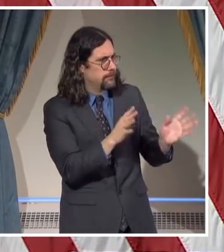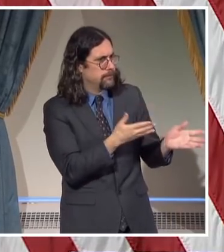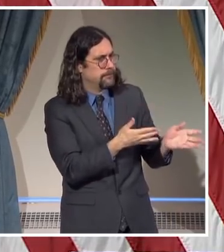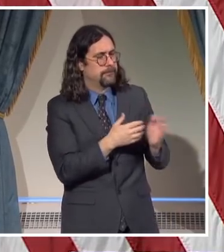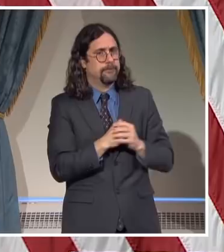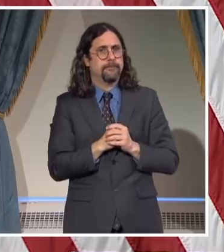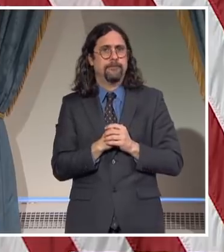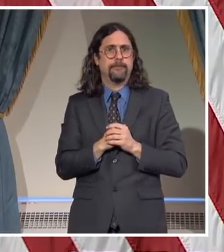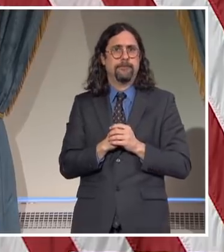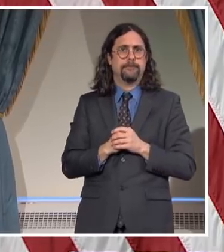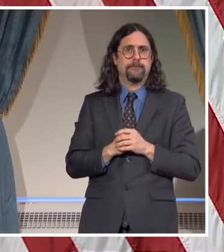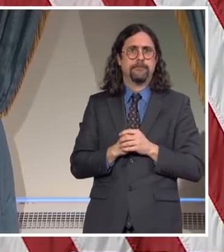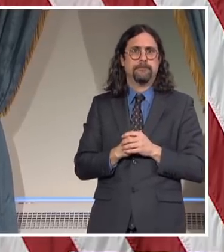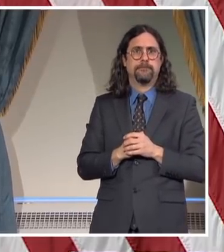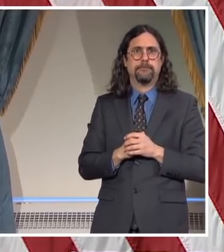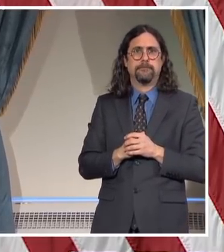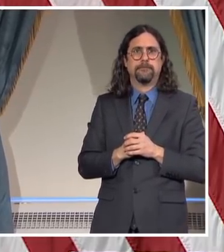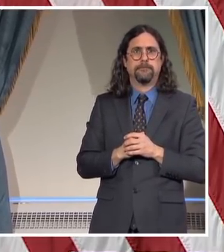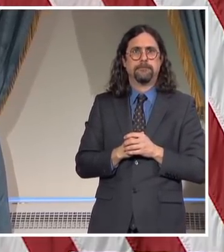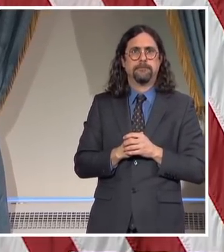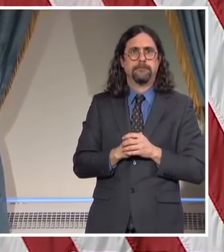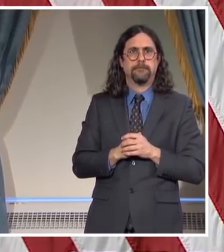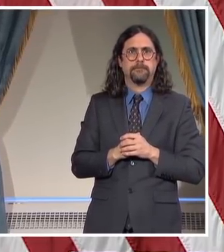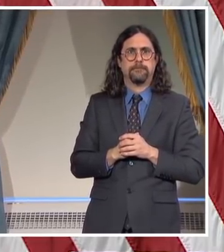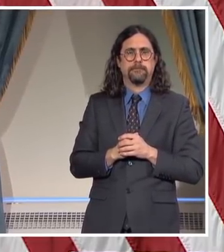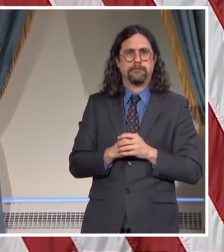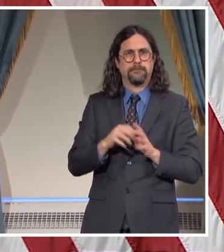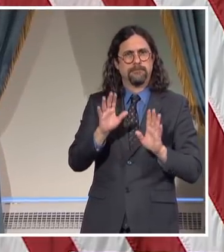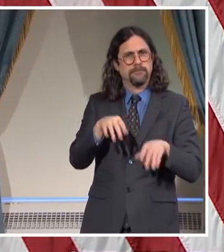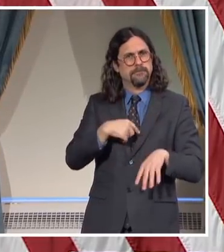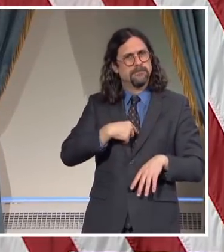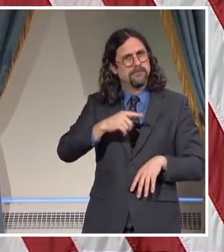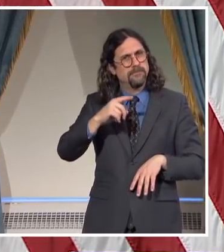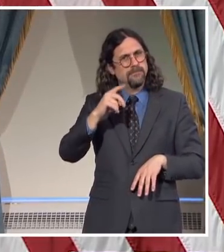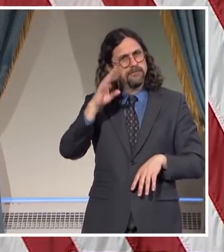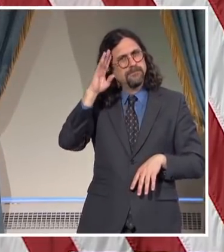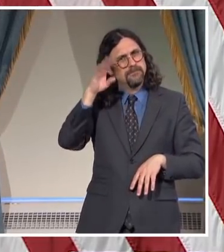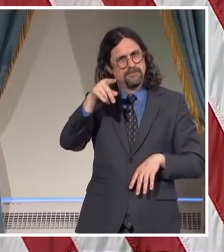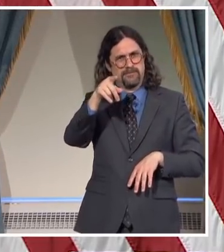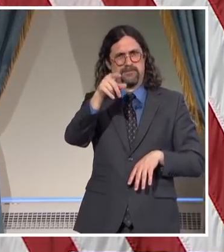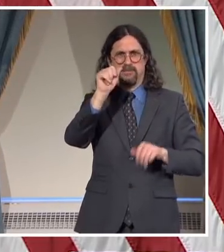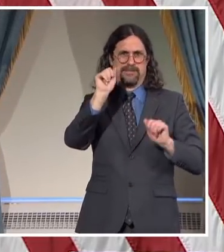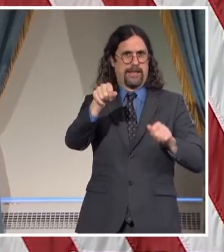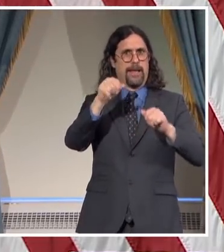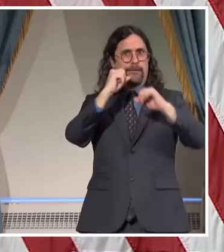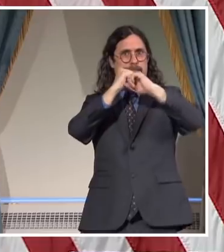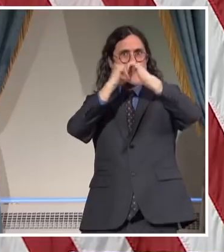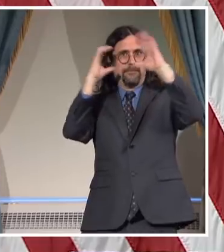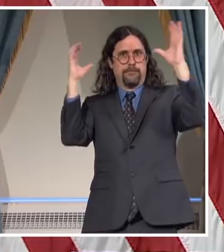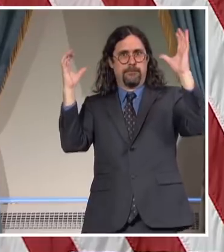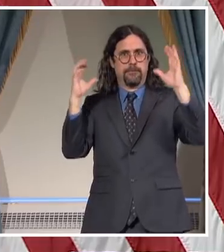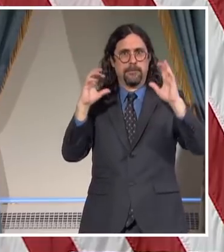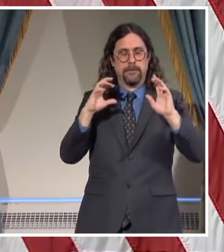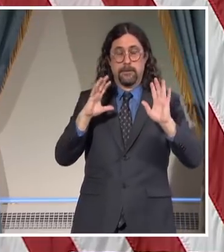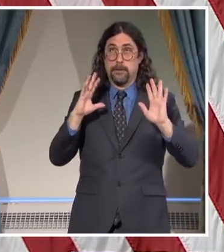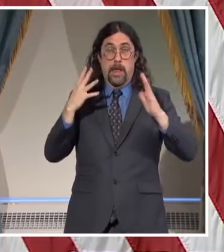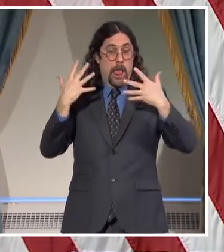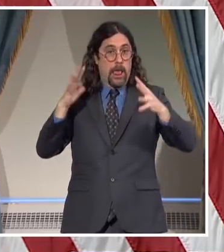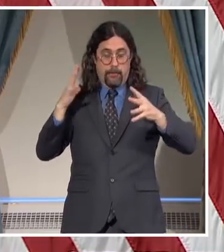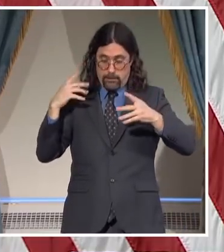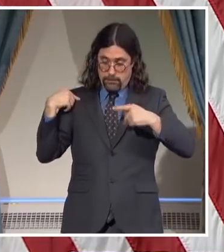imagine, Yoav, the days are, I can't really remember sometimes when one day ended, the next day began.